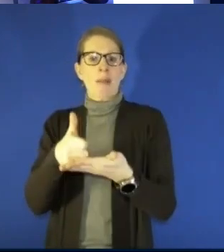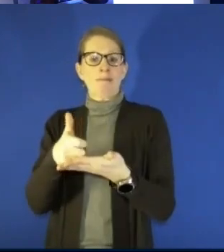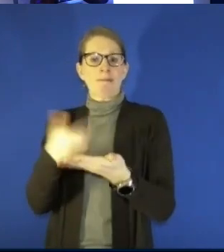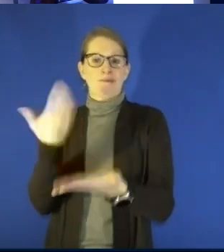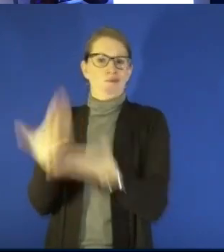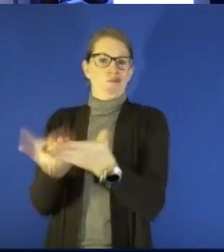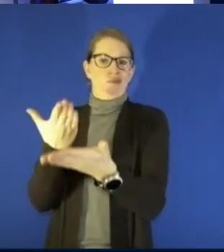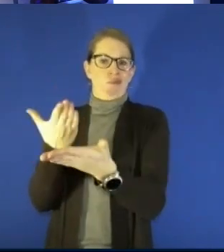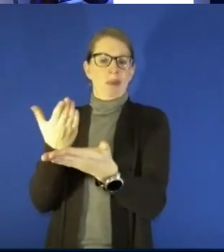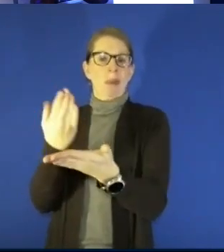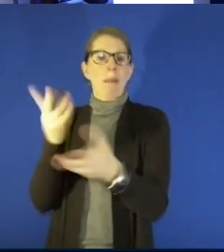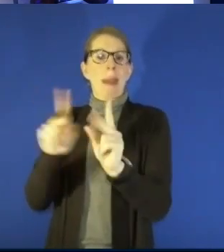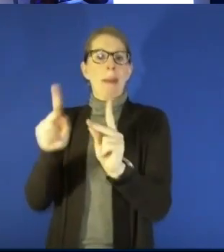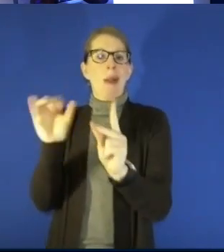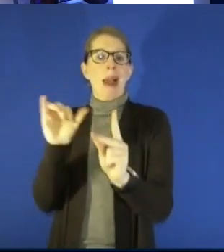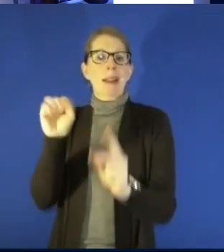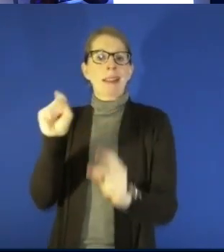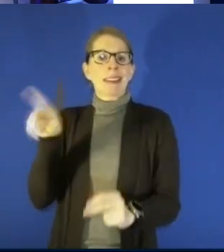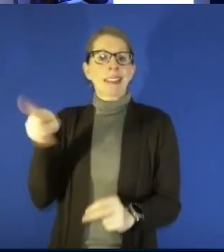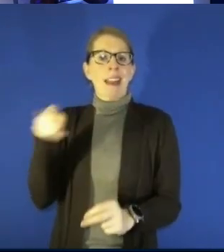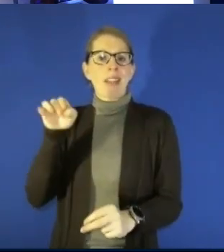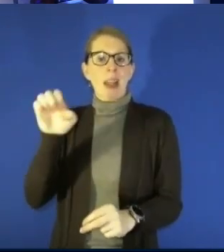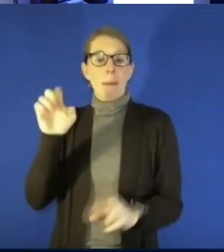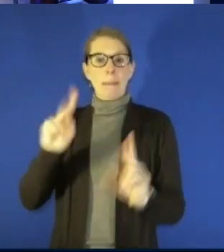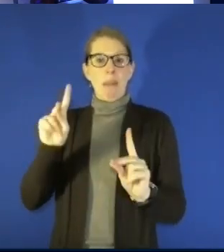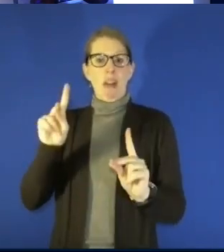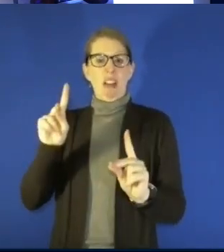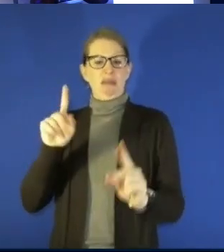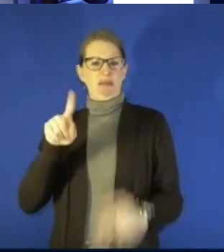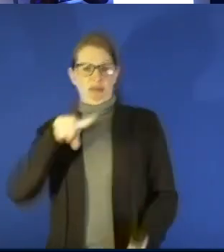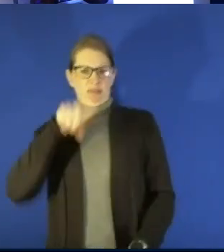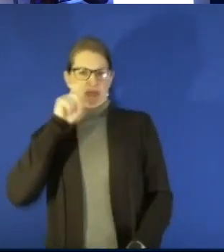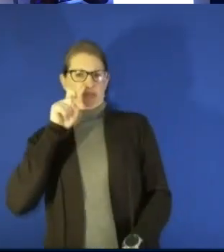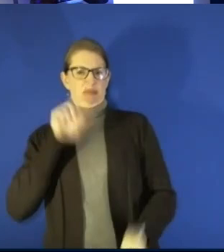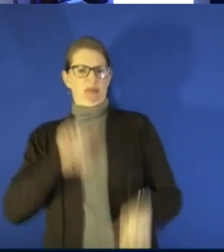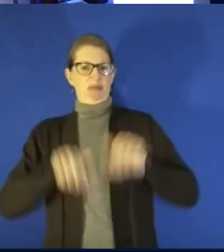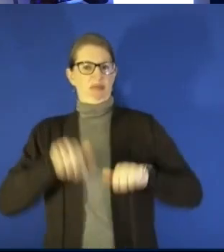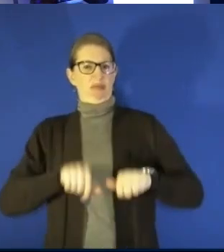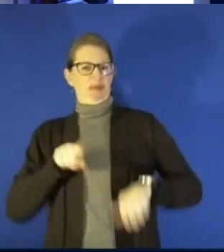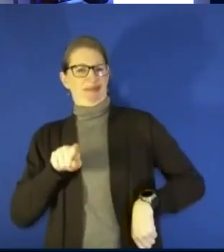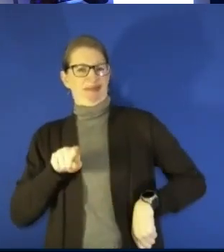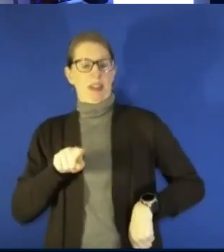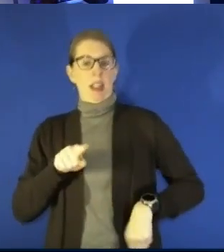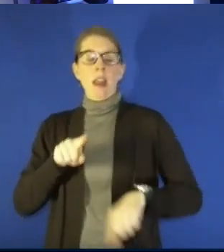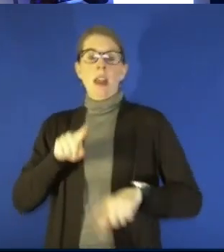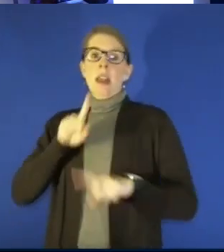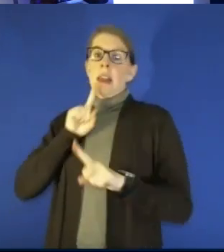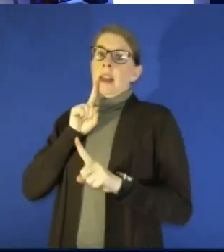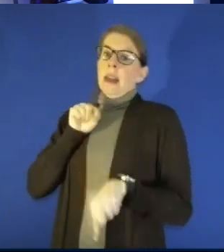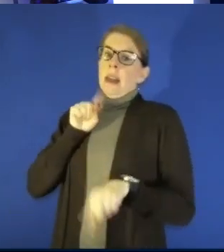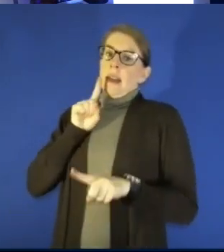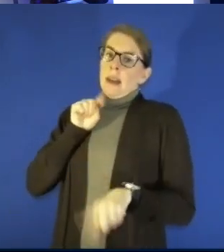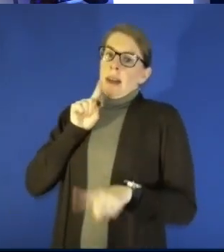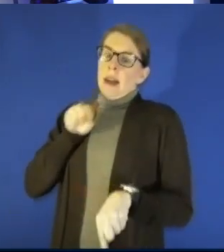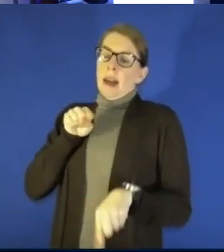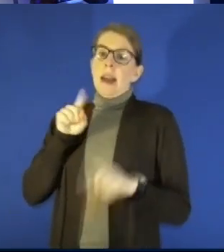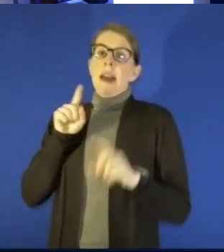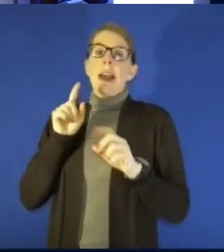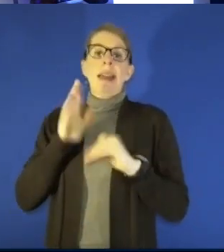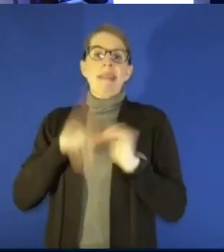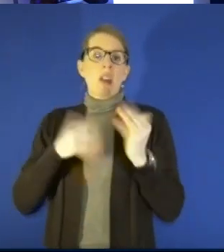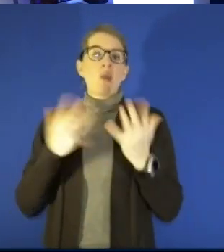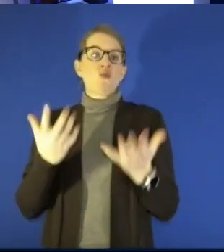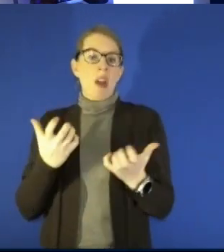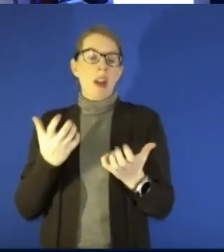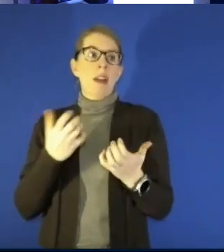how she's been, people have doubted her, and she's had to answer a lot more questions than she's ever probably wanted to when she's going through